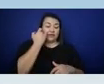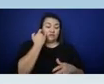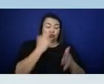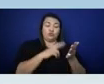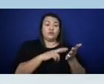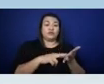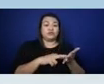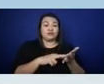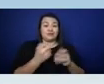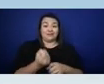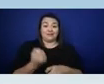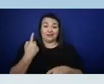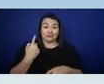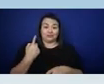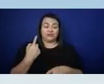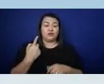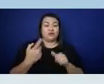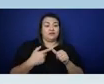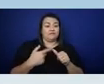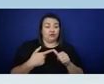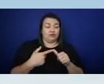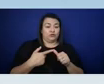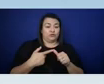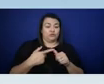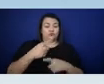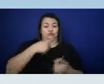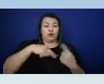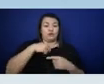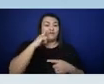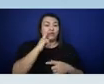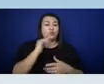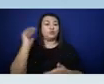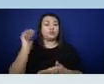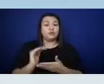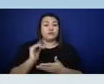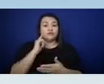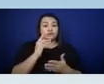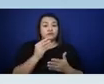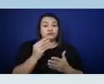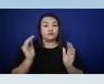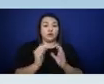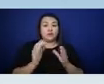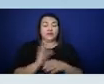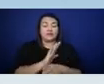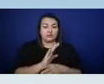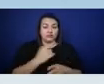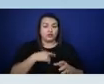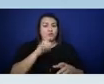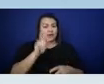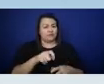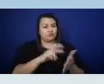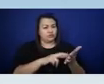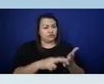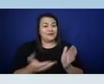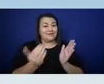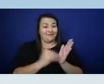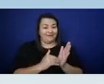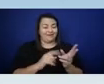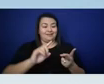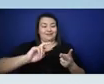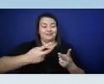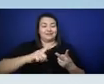Good morning, and Veronica Escobar, thank you very much for everything you do. This is the two-part question for small business.